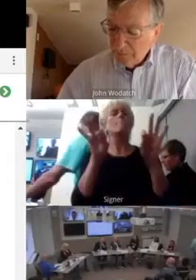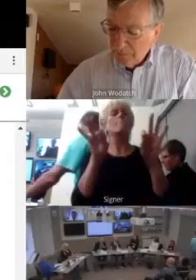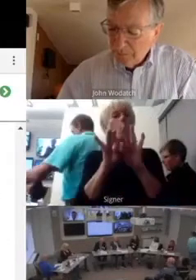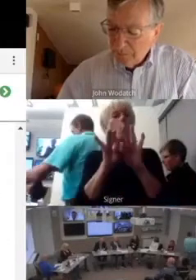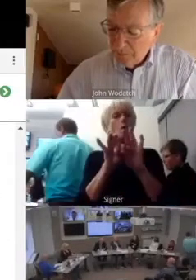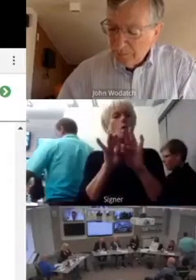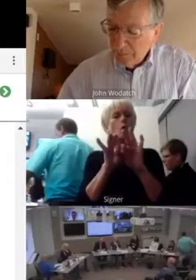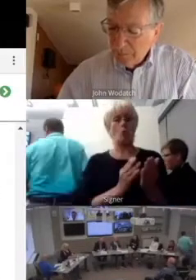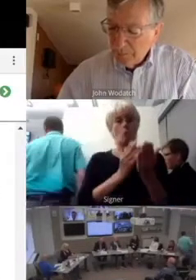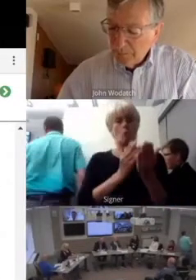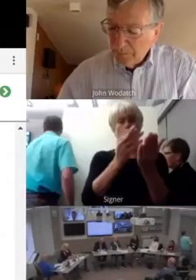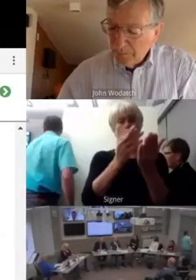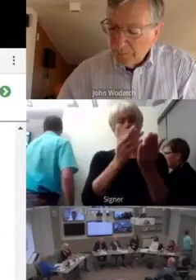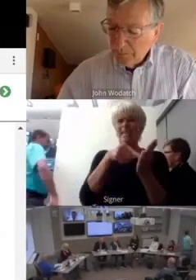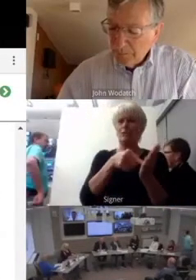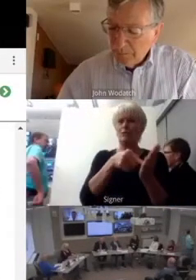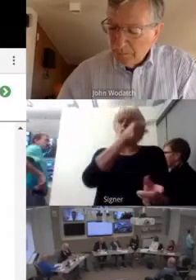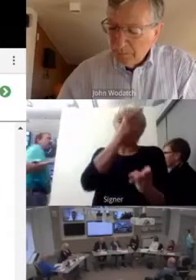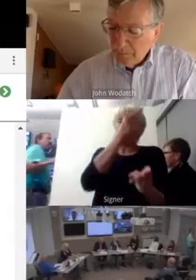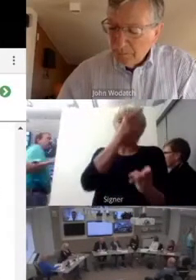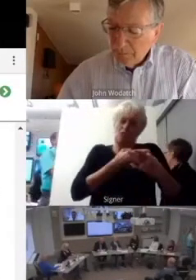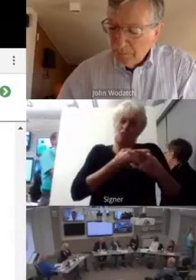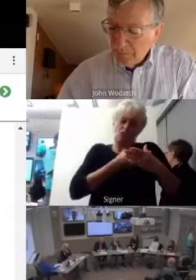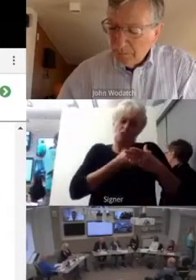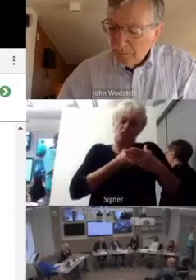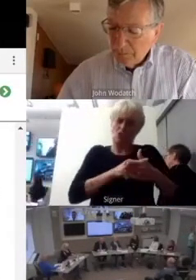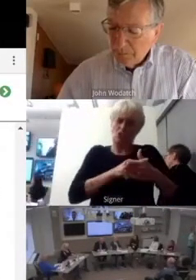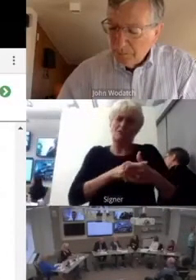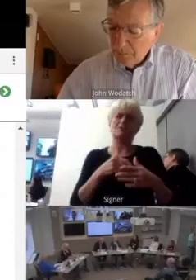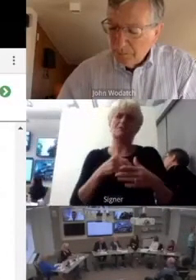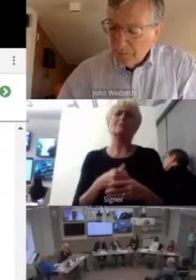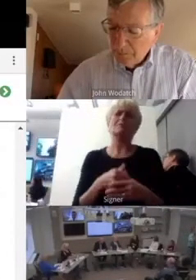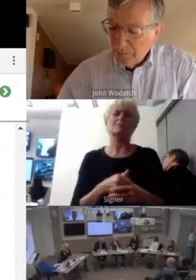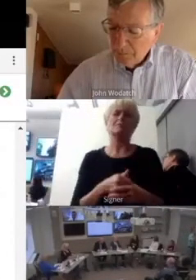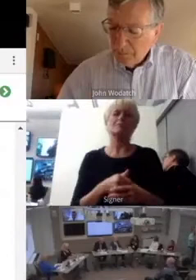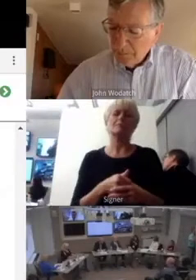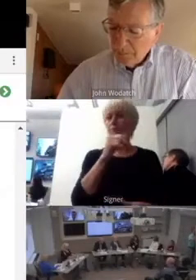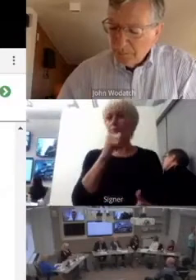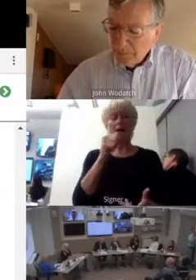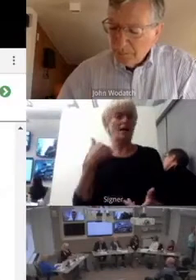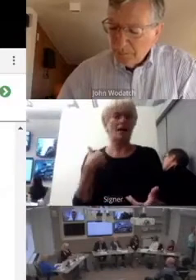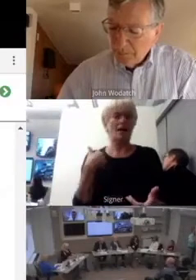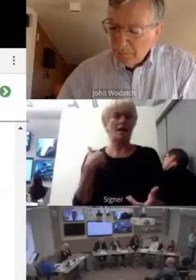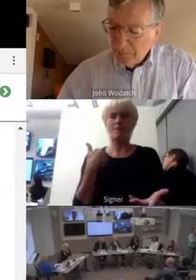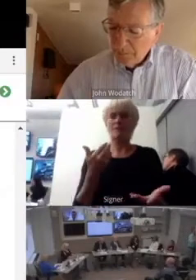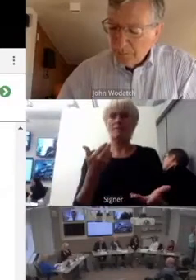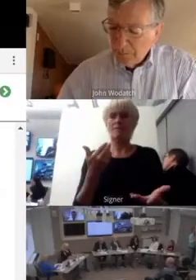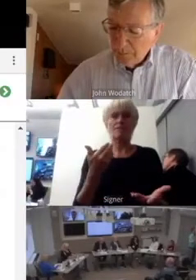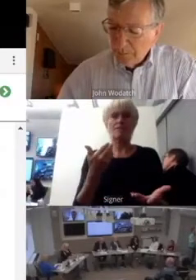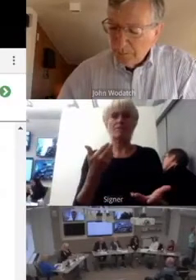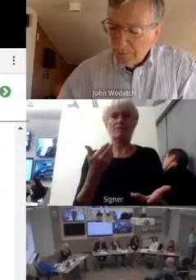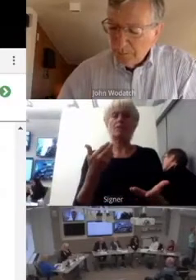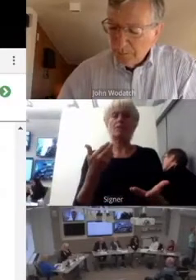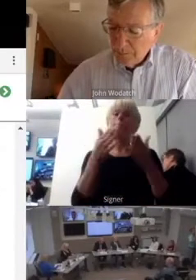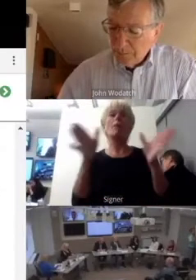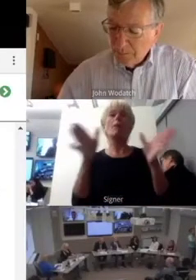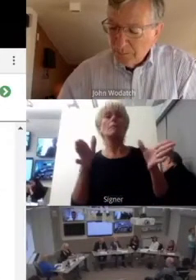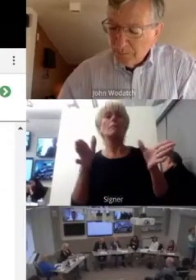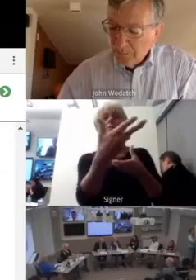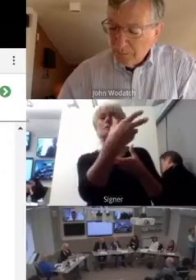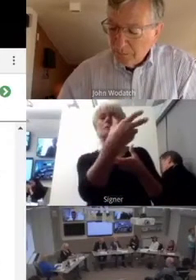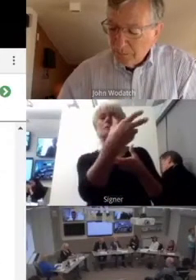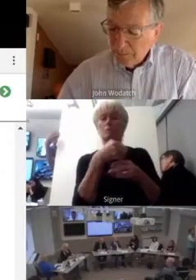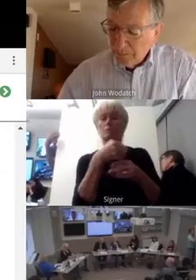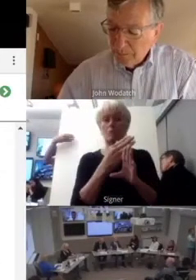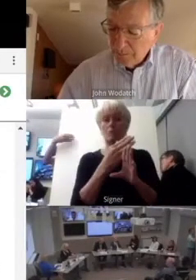beginning. And if you don't have the public participation before you put pen to paper,